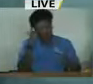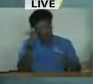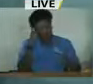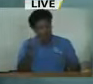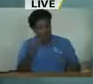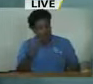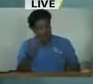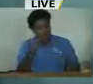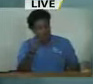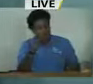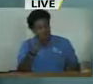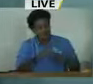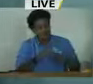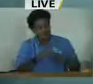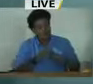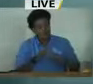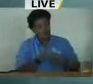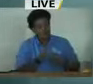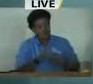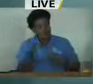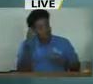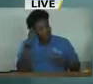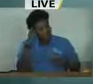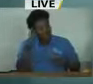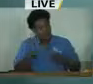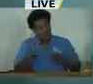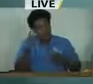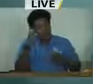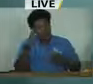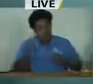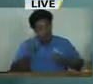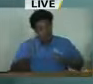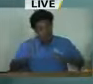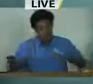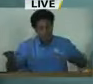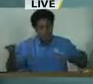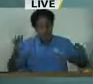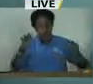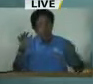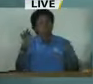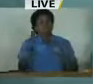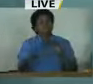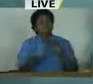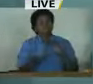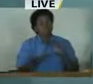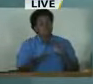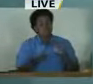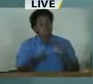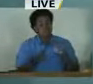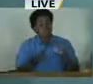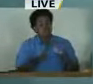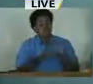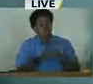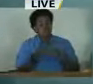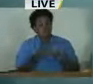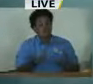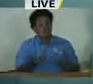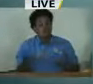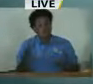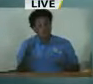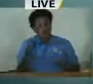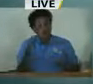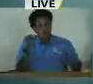not just to my trained mind, to the mind of every simple, single Jamaican who